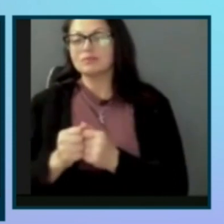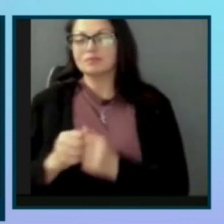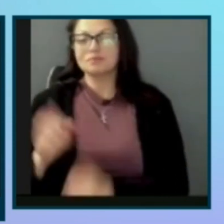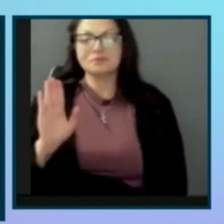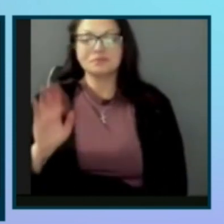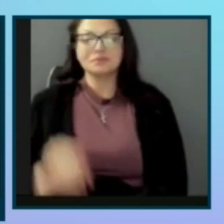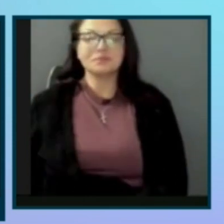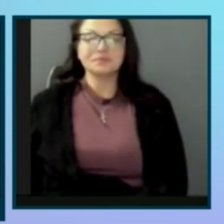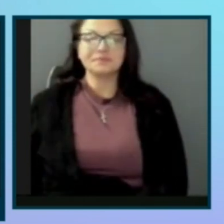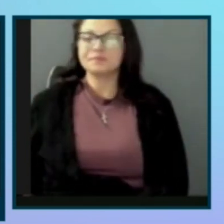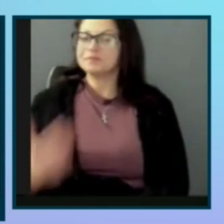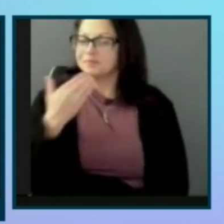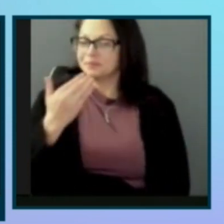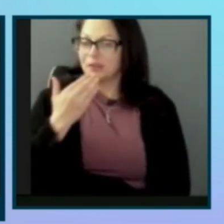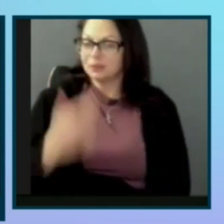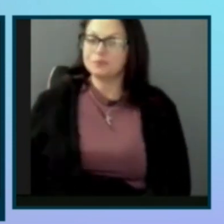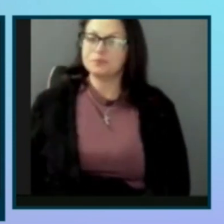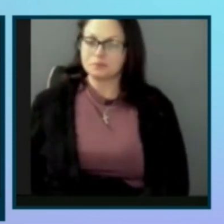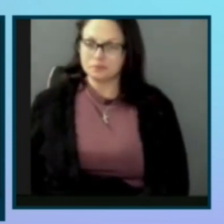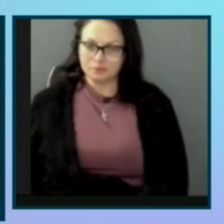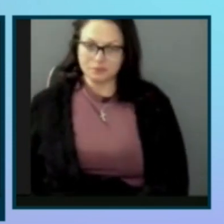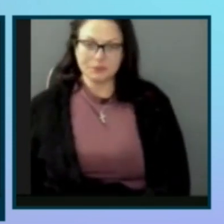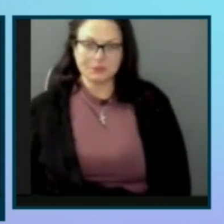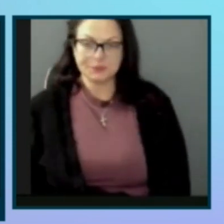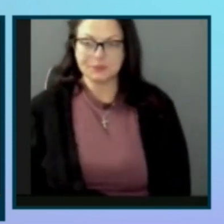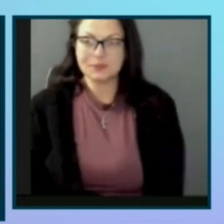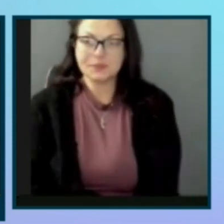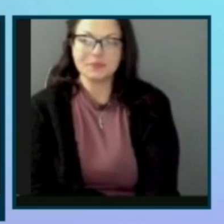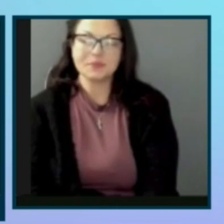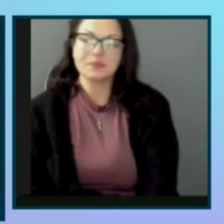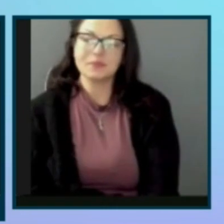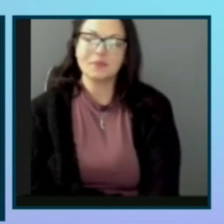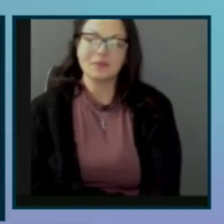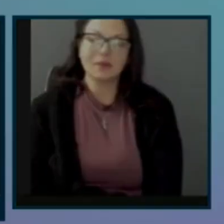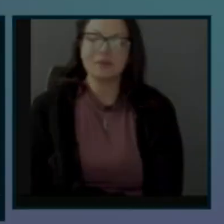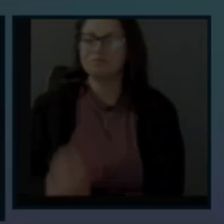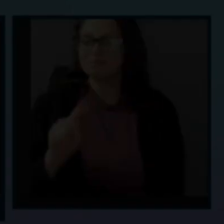Thank you so much. Thanks.